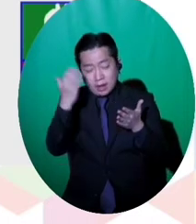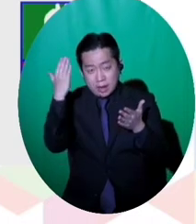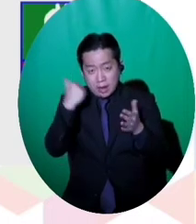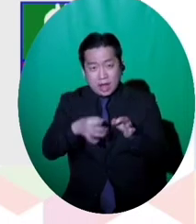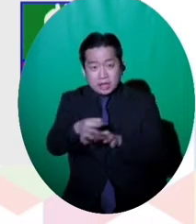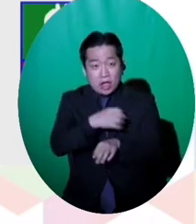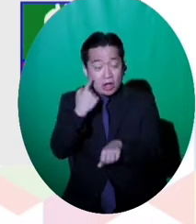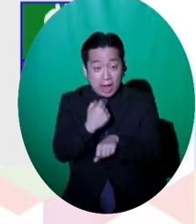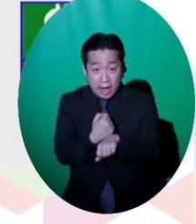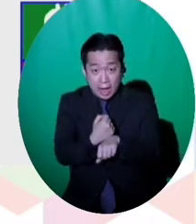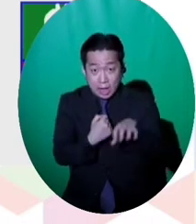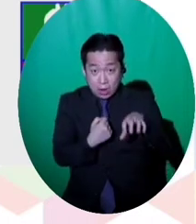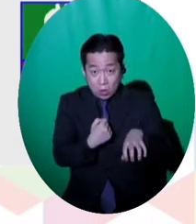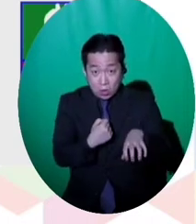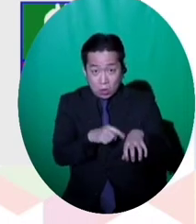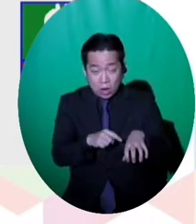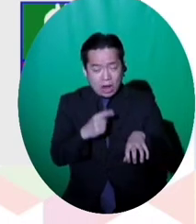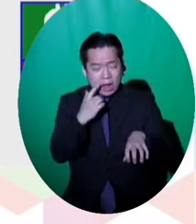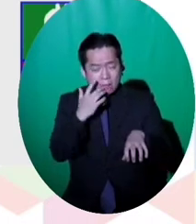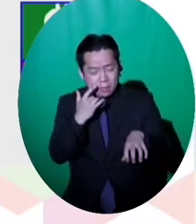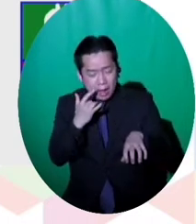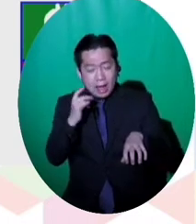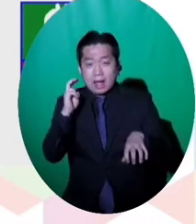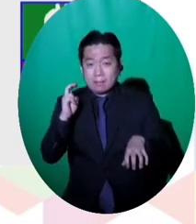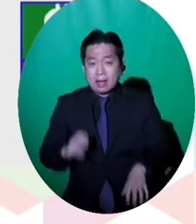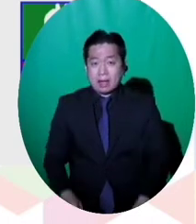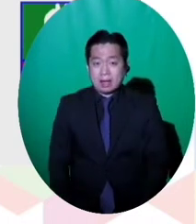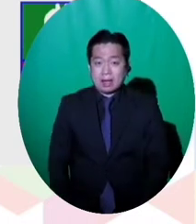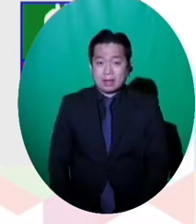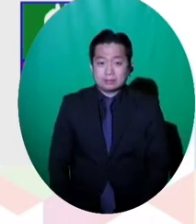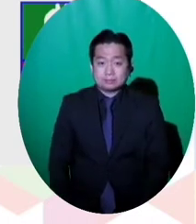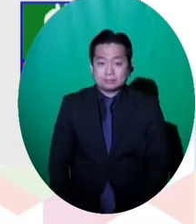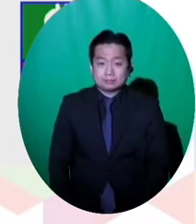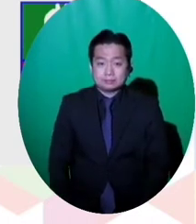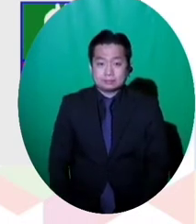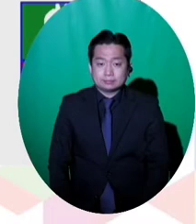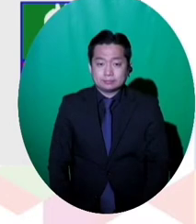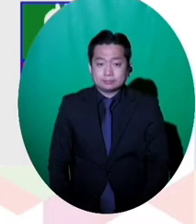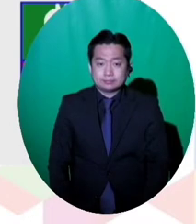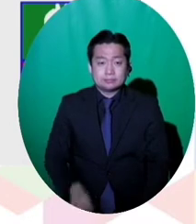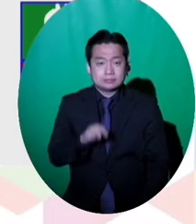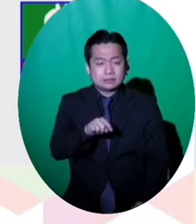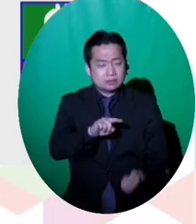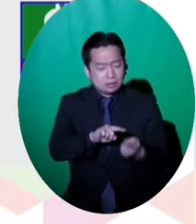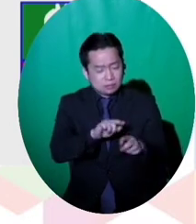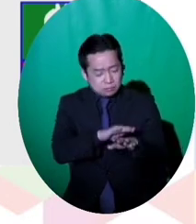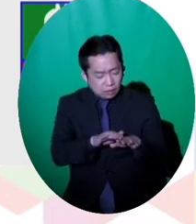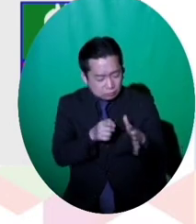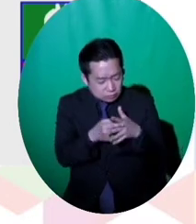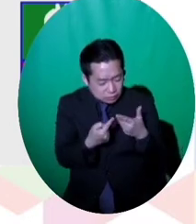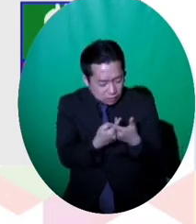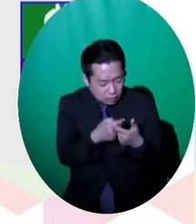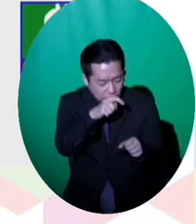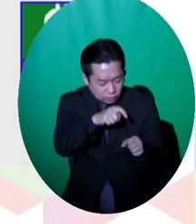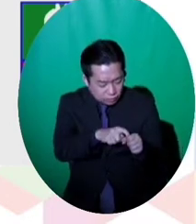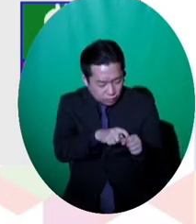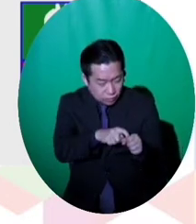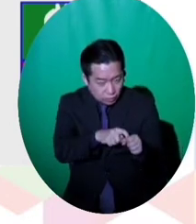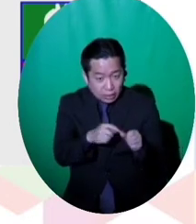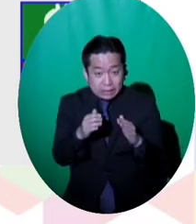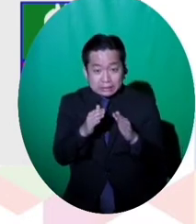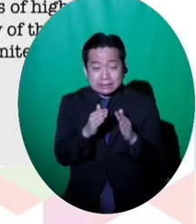look at both patriarchal and capitalist institutions and the way that they've been mediated by global trends and